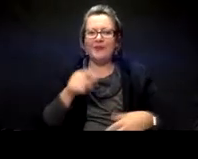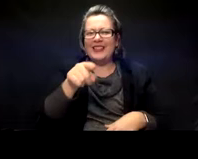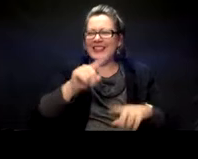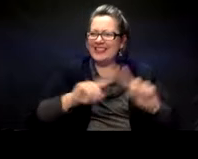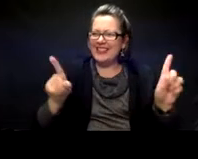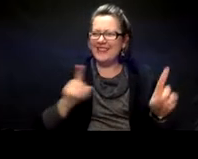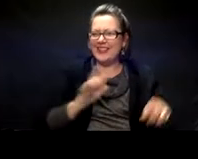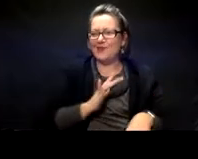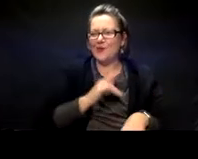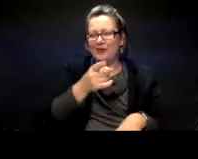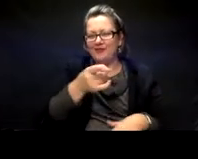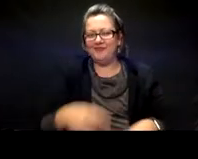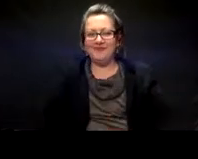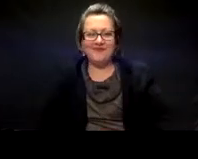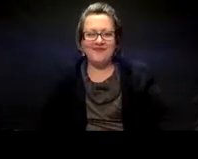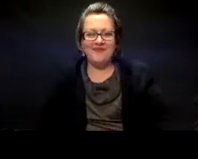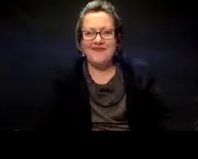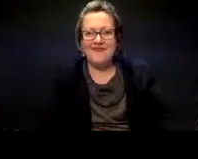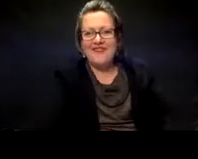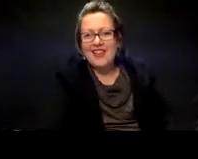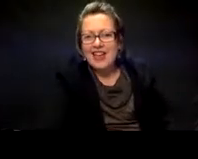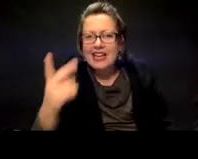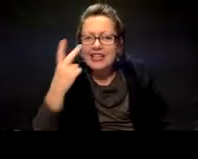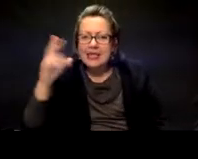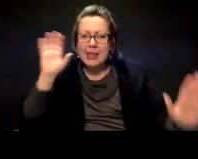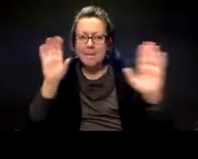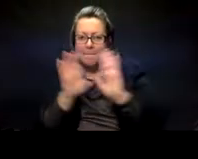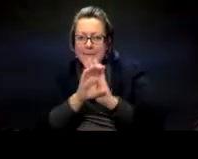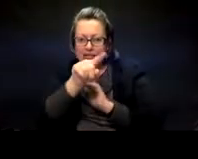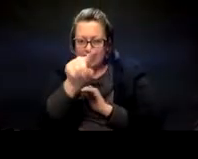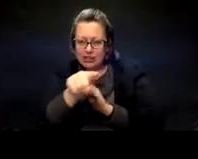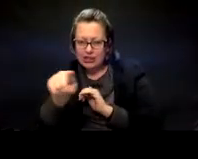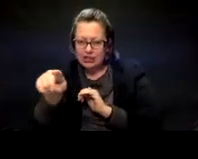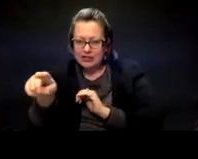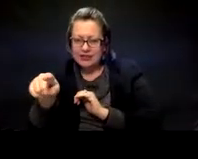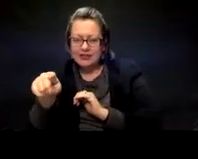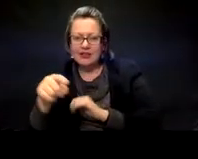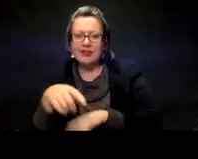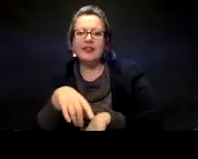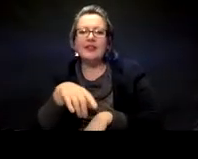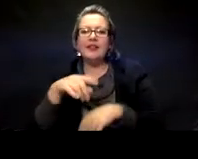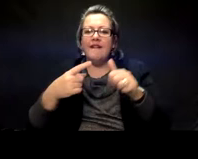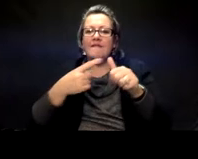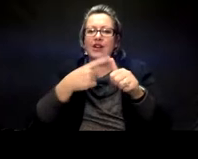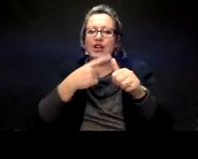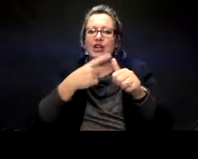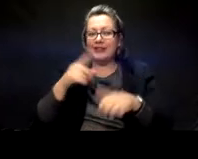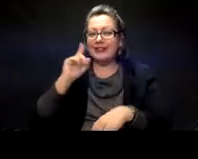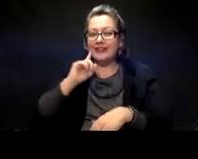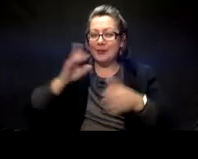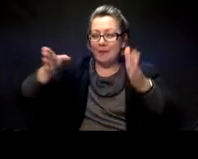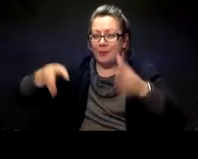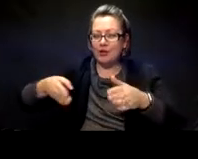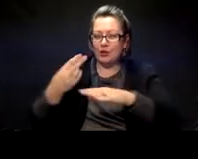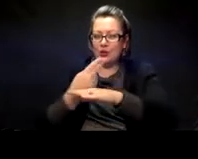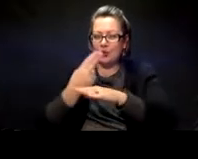the TTY, they would have to give the information, the address, the name. So you can see the picture here and how that